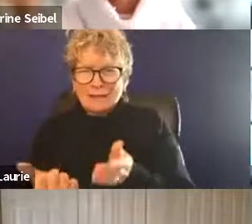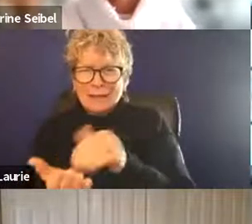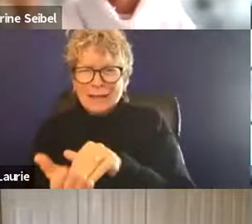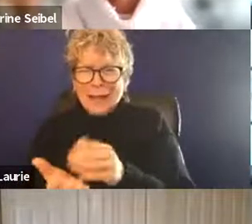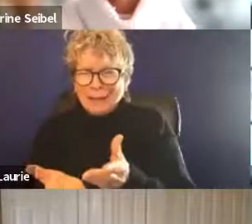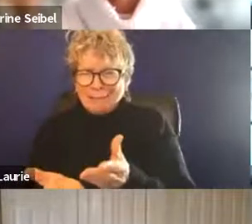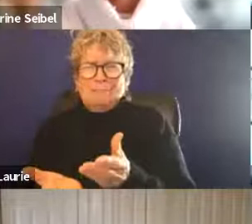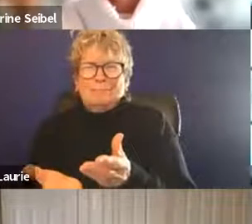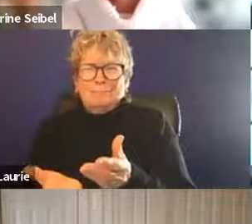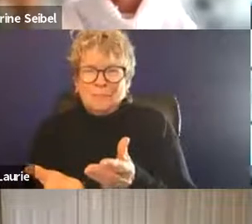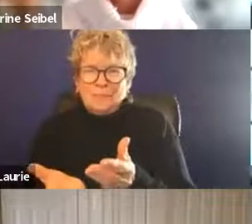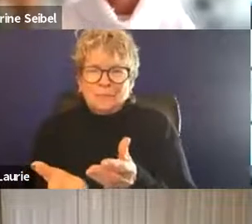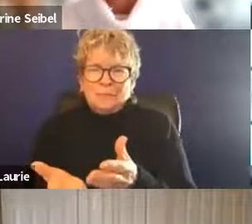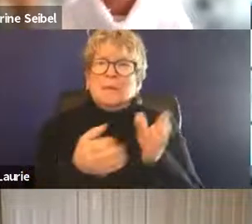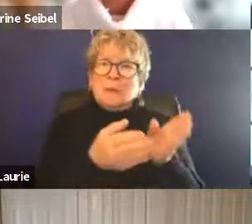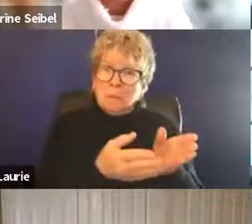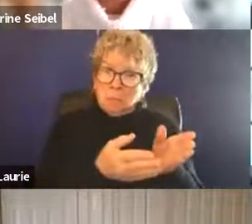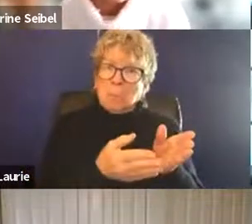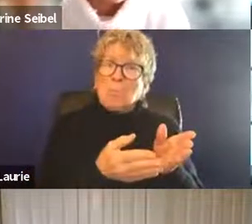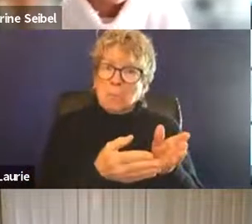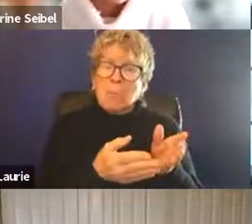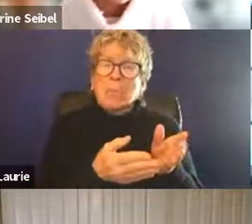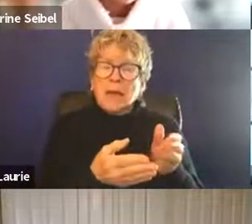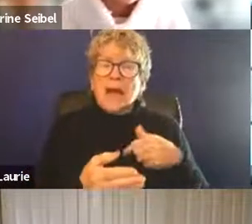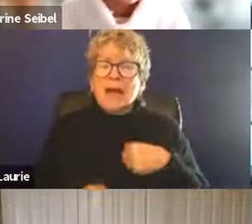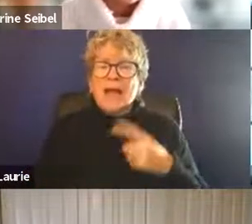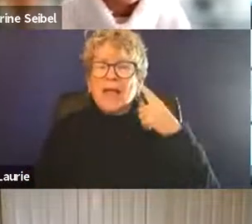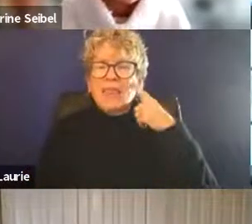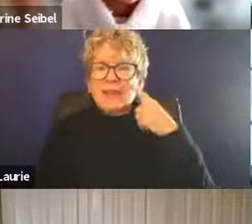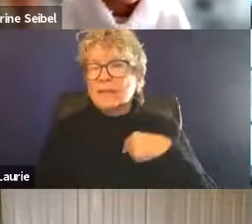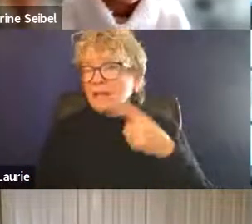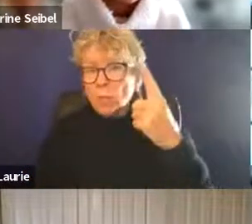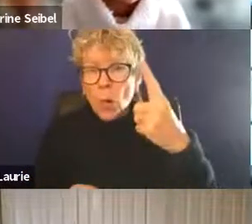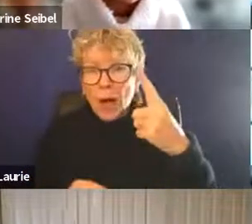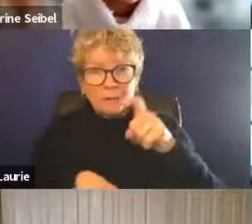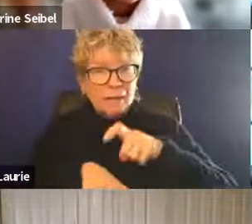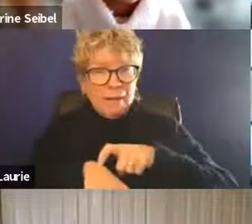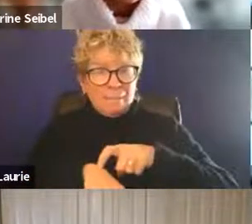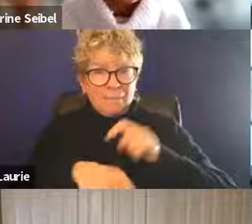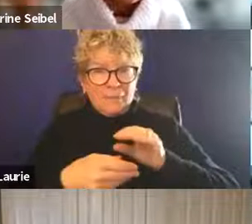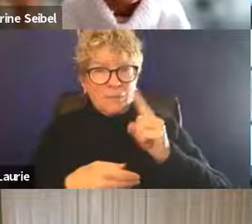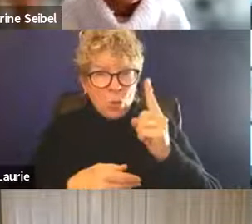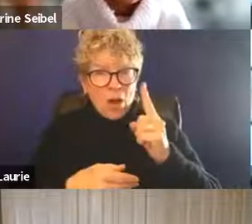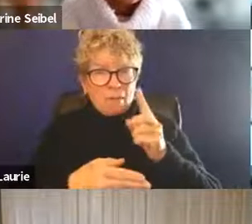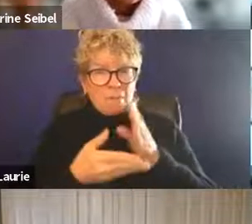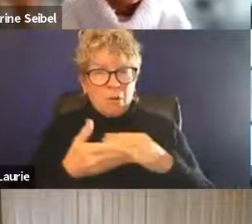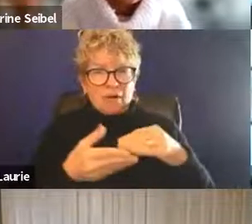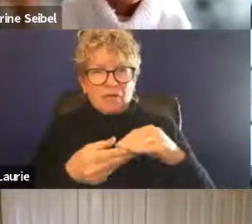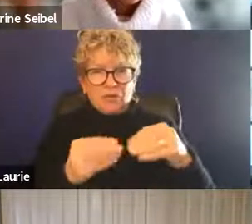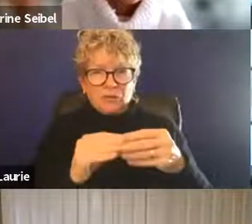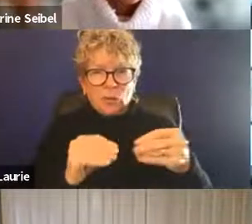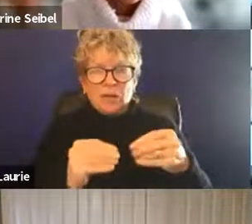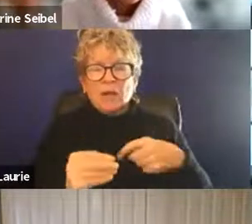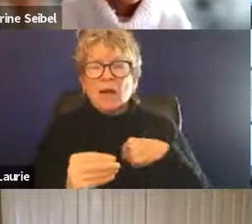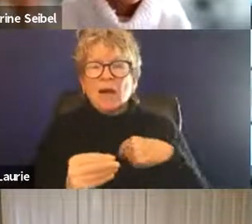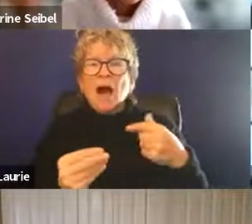So I think, and that's just one occasion, I think that I want to be